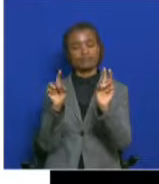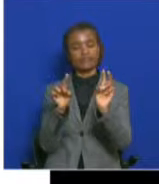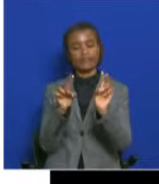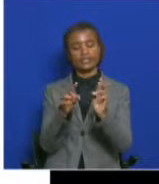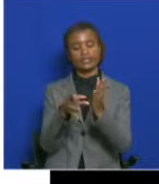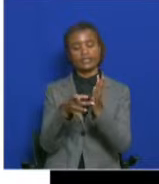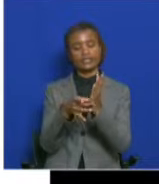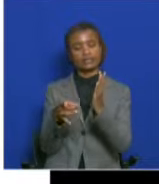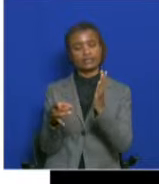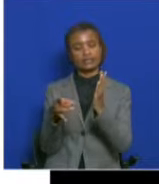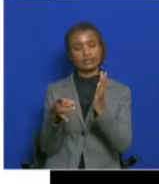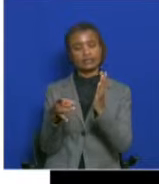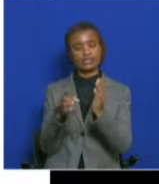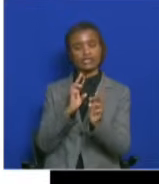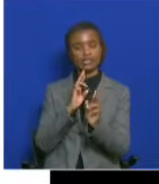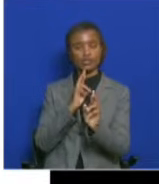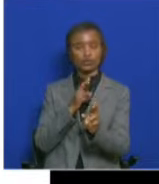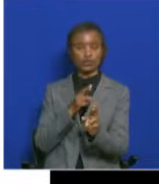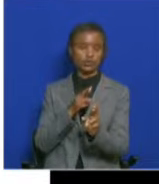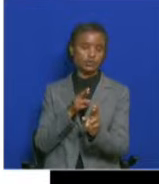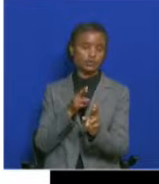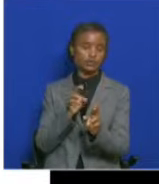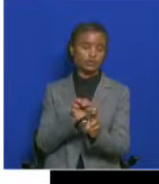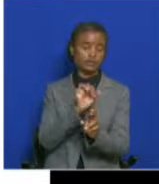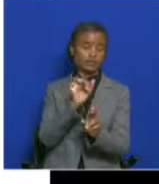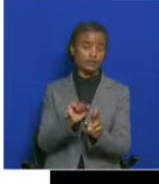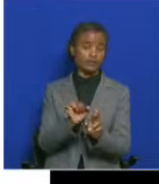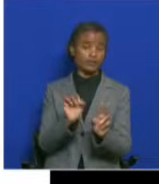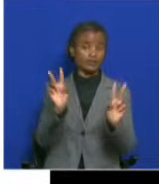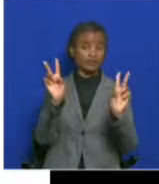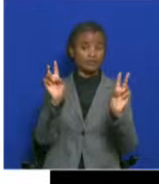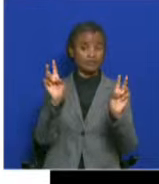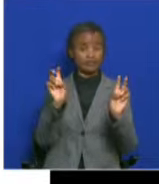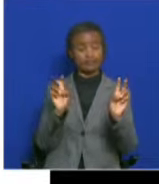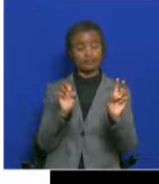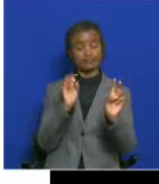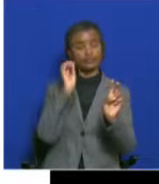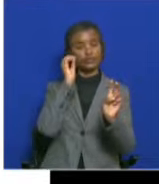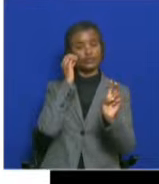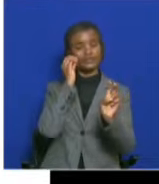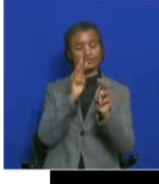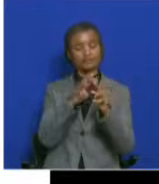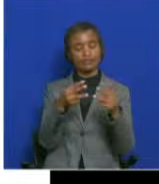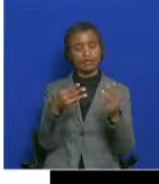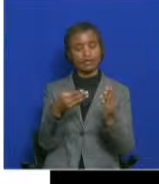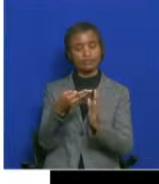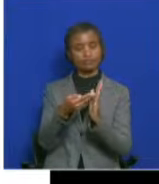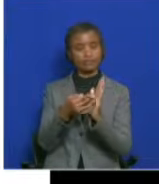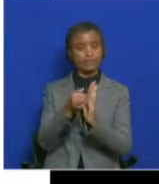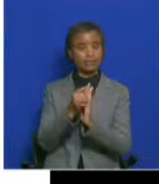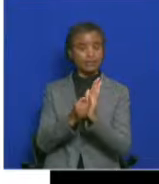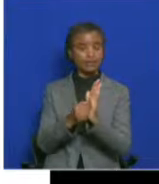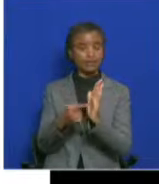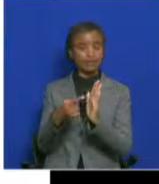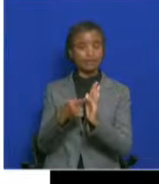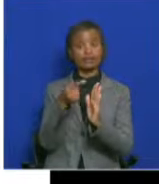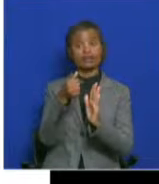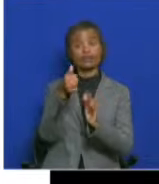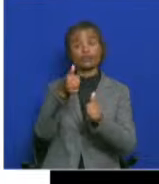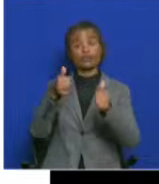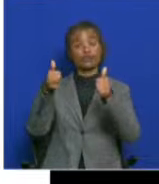And the content of the heading of this media statement is authorities to blame for tsunami of illegal